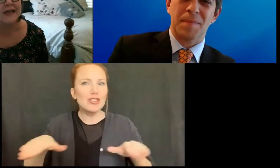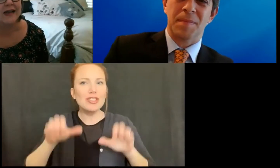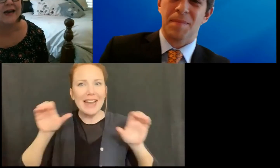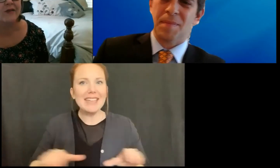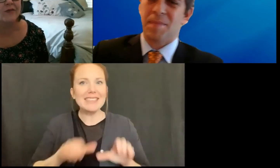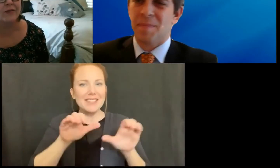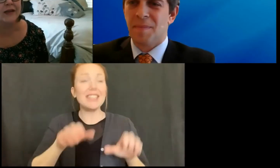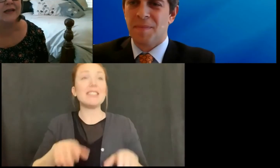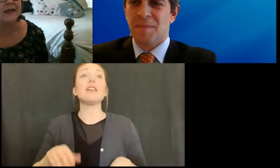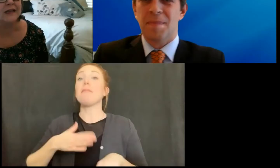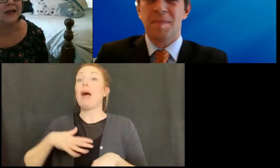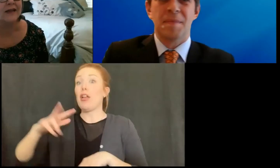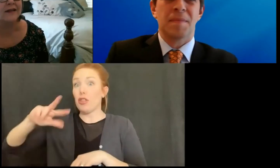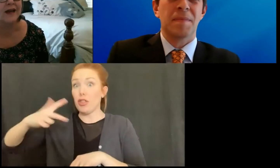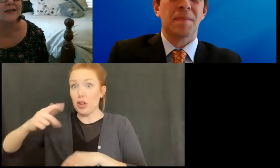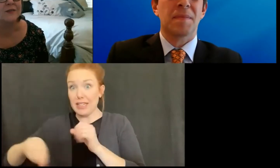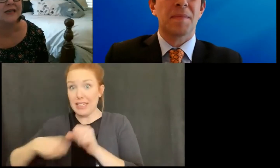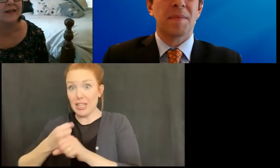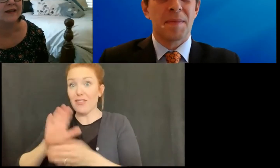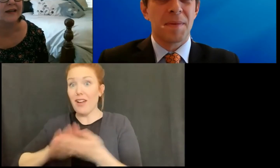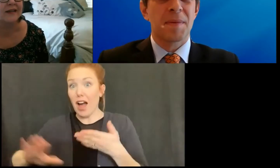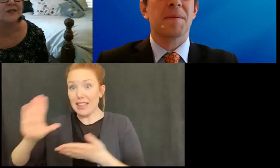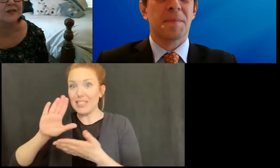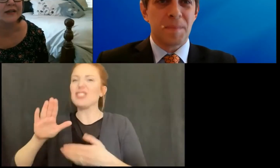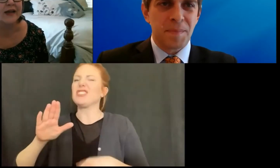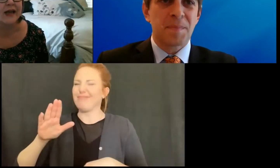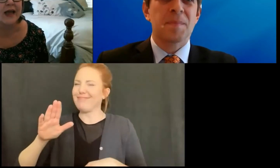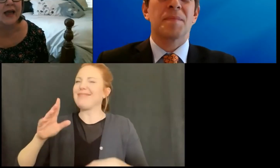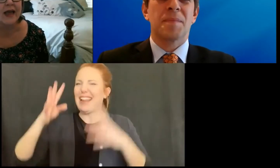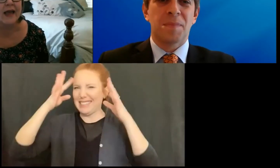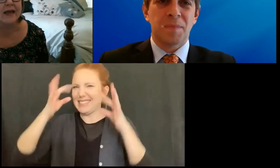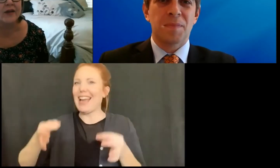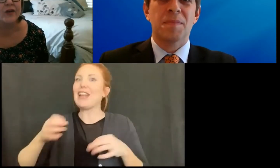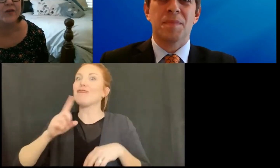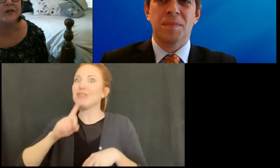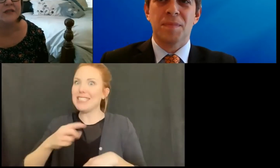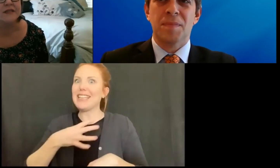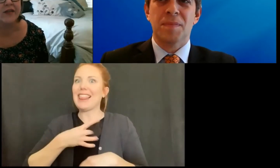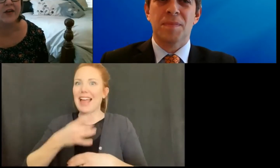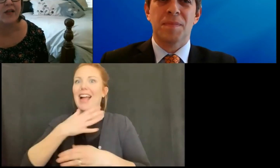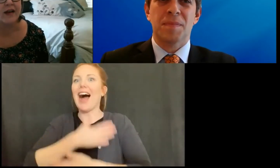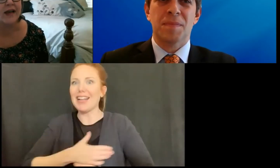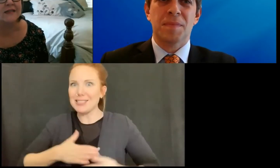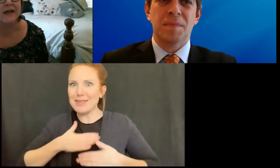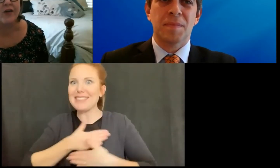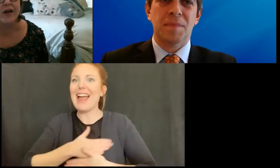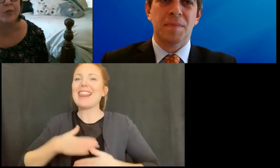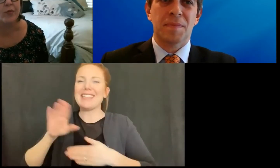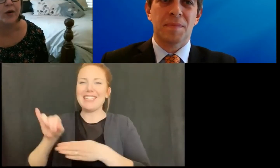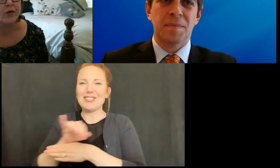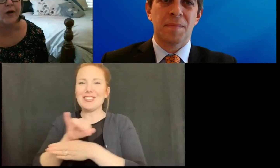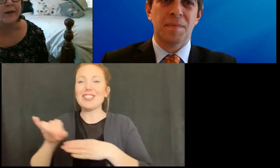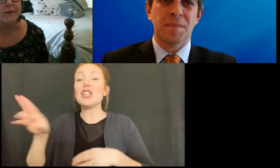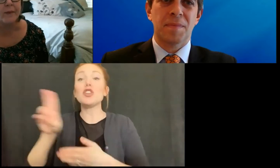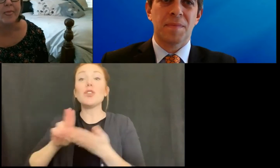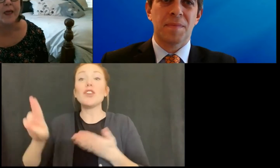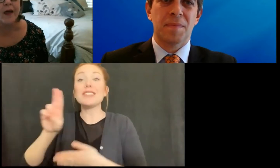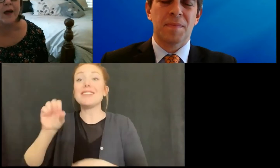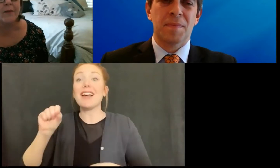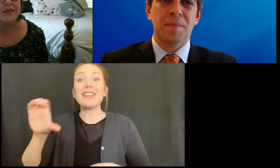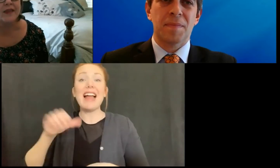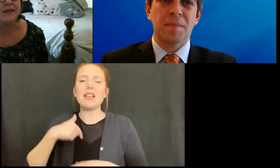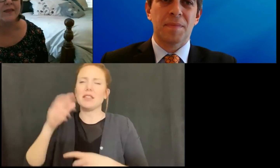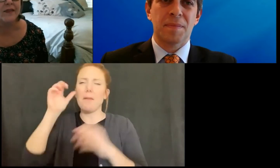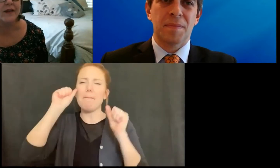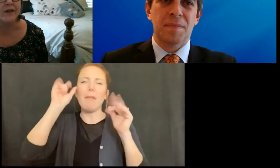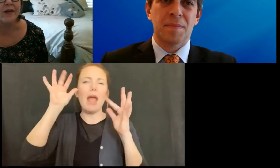I decided I really liked the hospitality industry. And University of South Carolina has an incredible program.